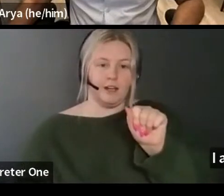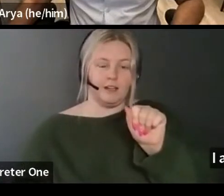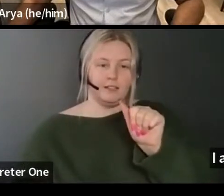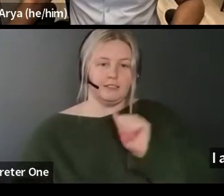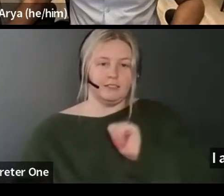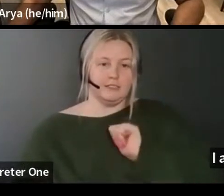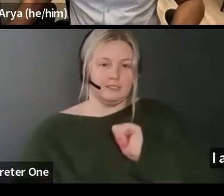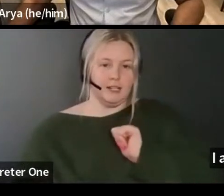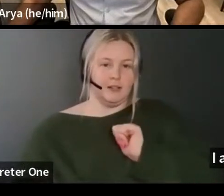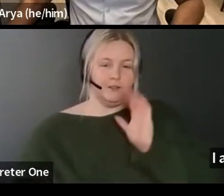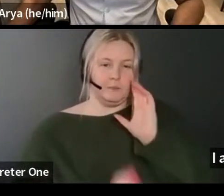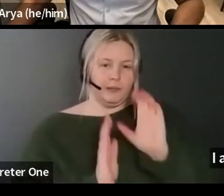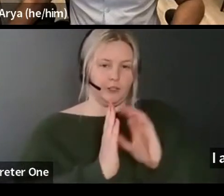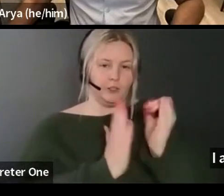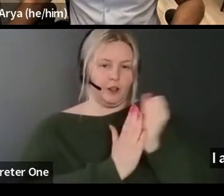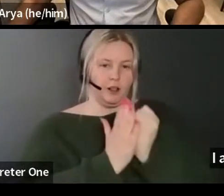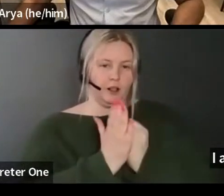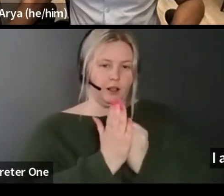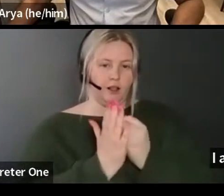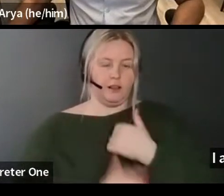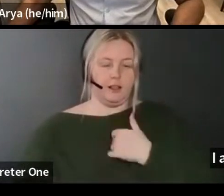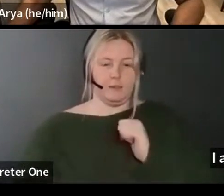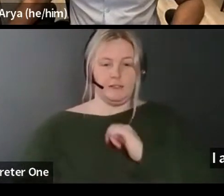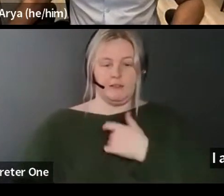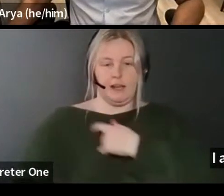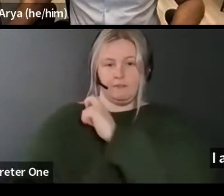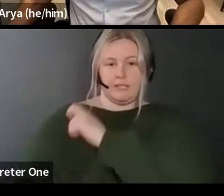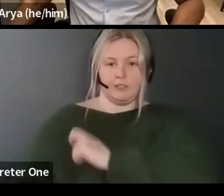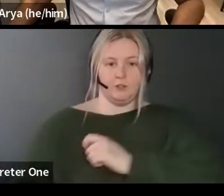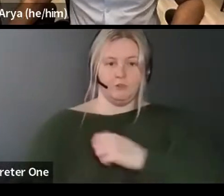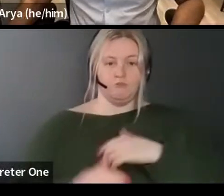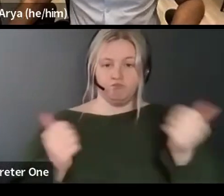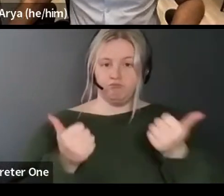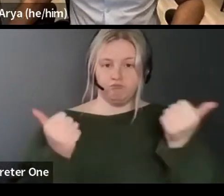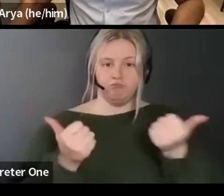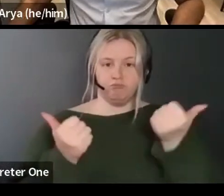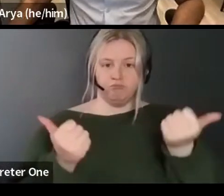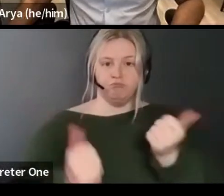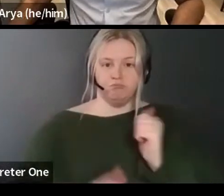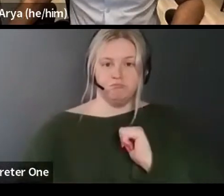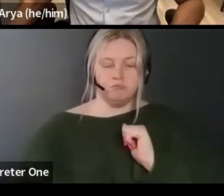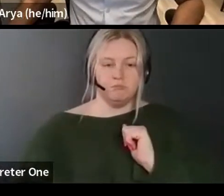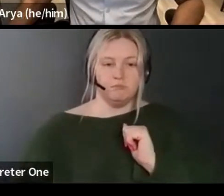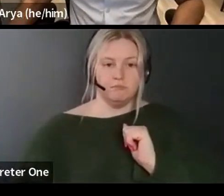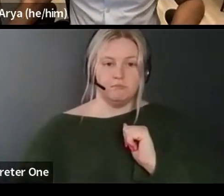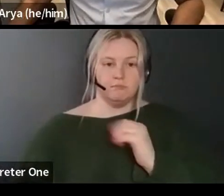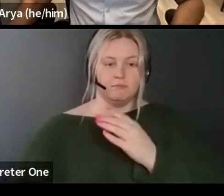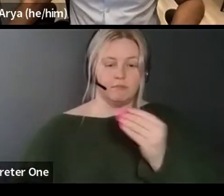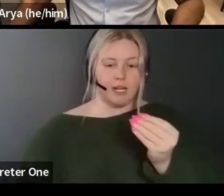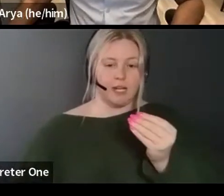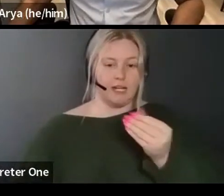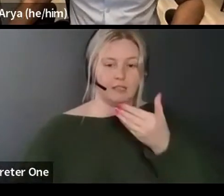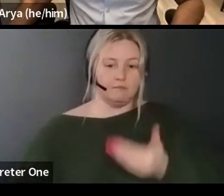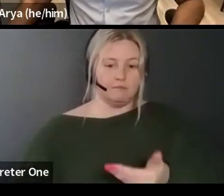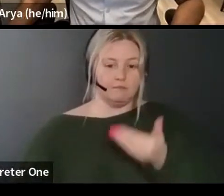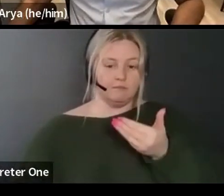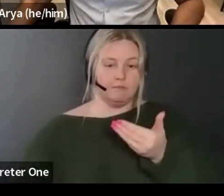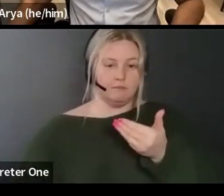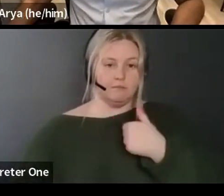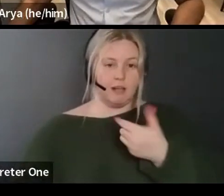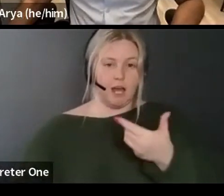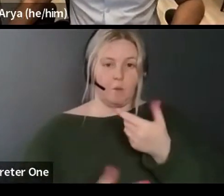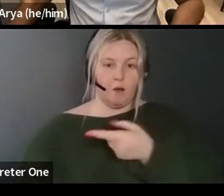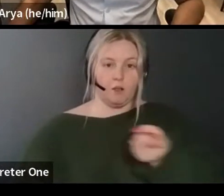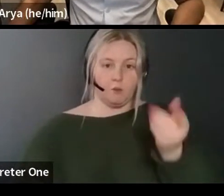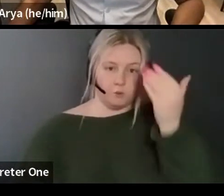interpretation of that. I am tattooed like crazy, and something about me I suppose I would like y'all to know